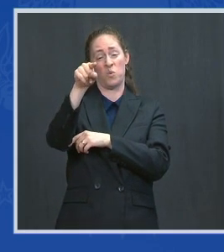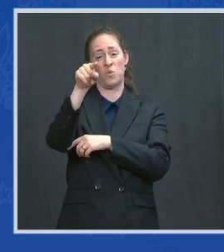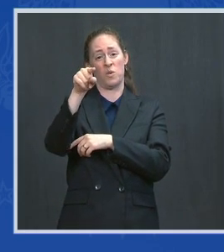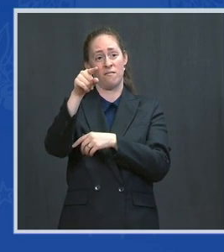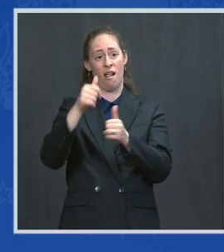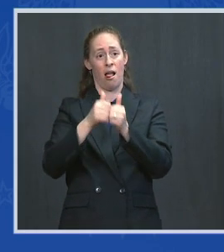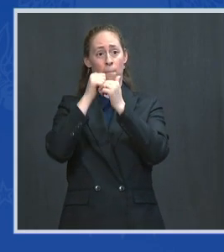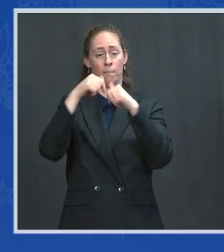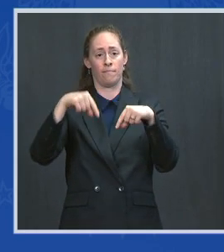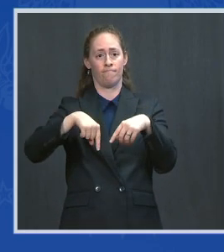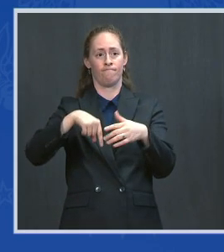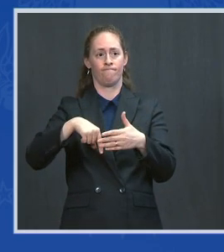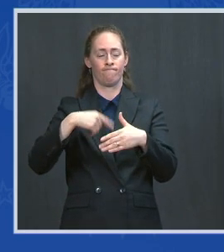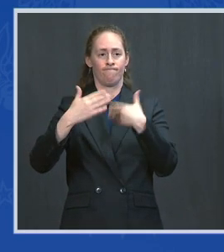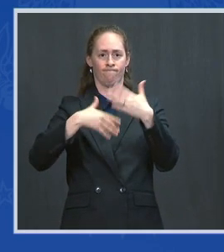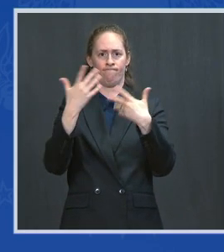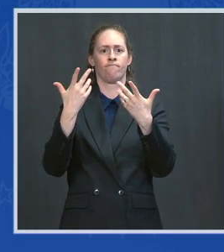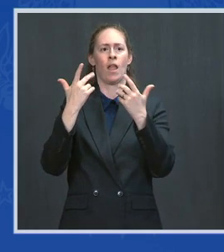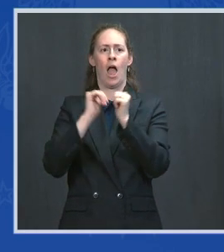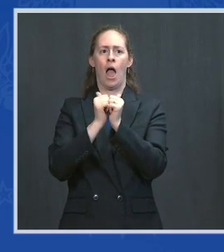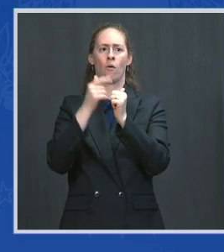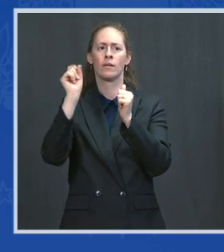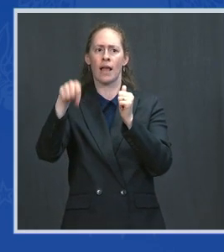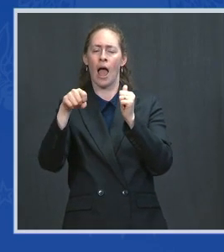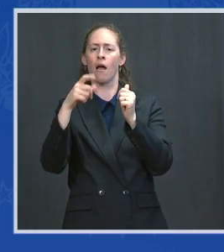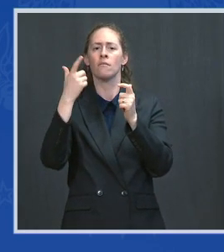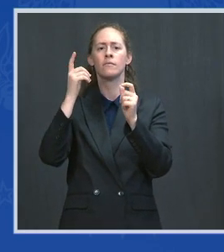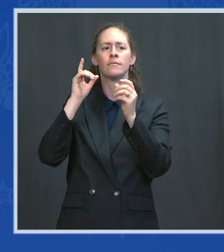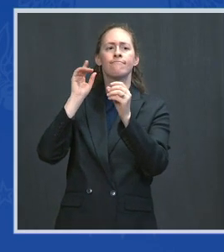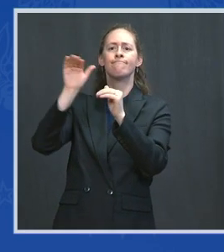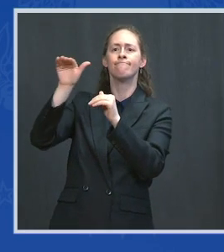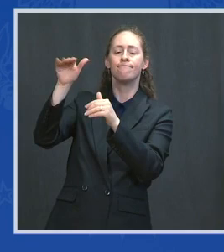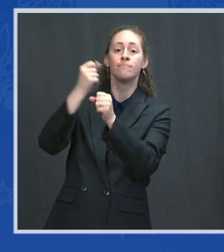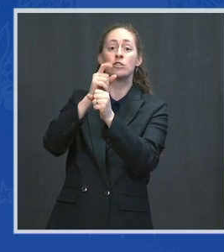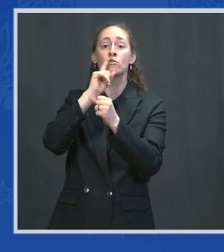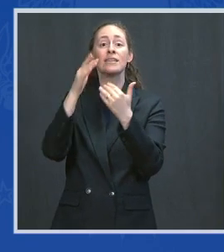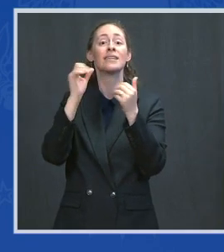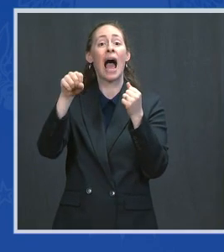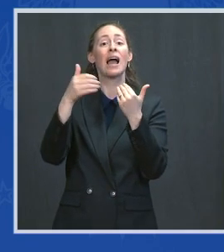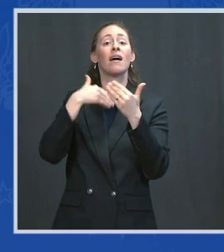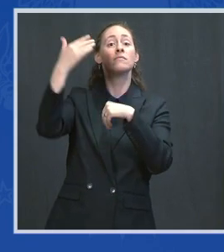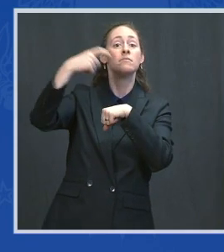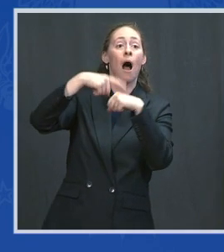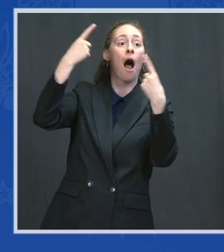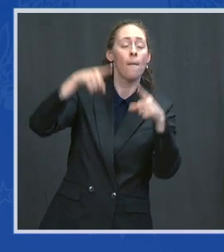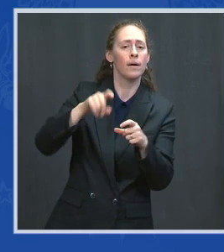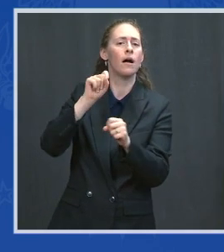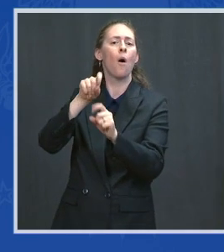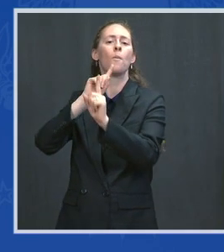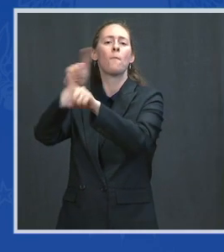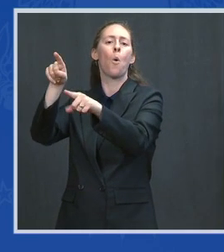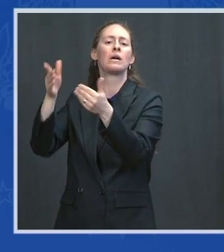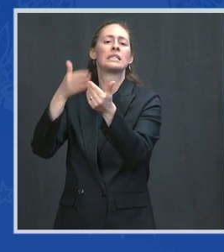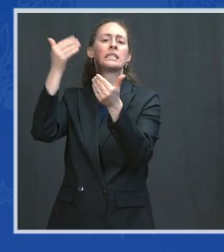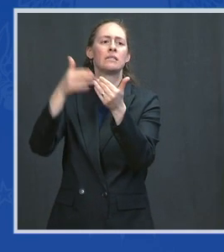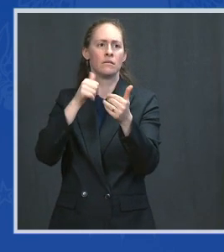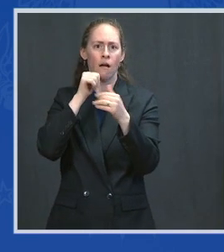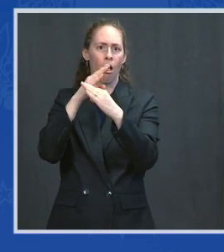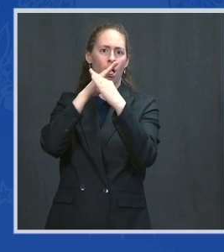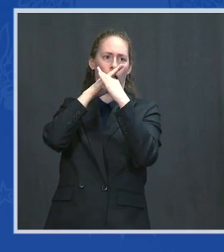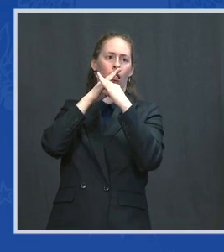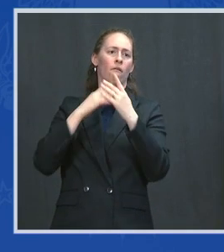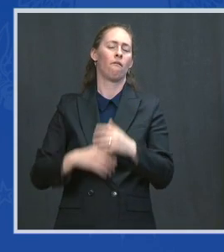Heyer, a civil rights activist whose life was taken standing up to Nazis marching from the shadows of vengeance